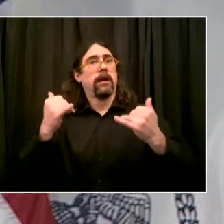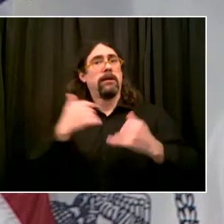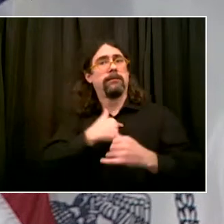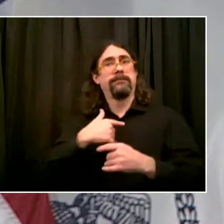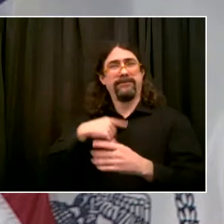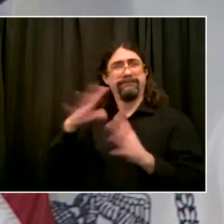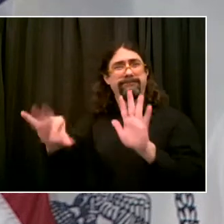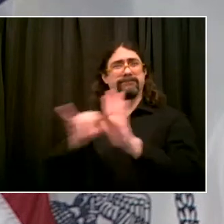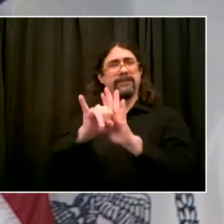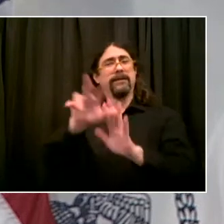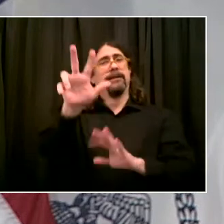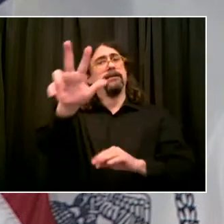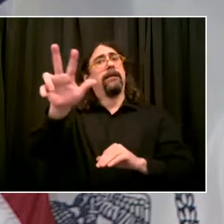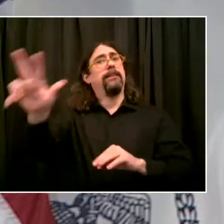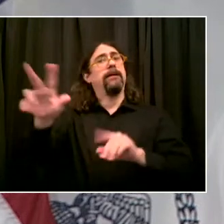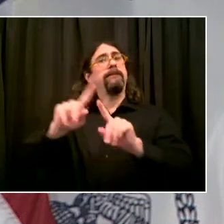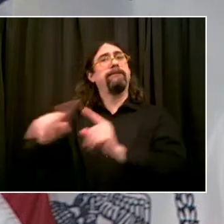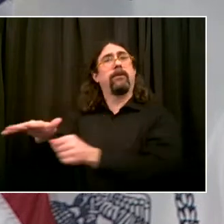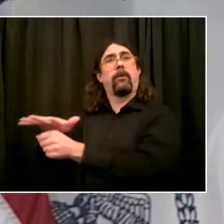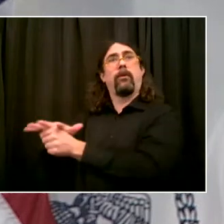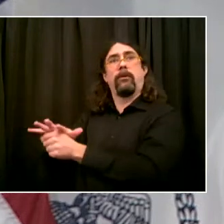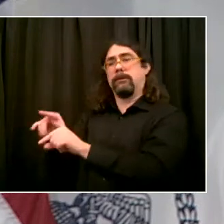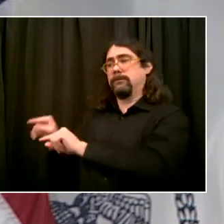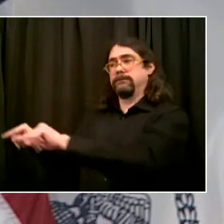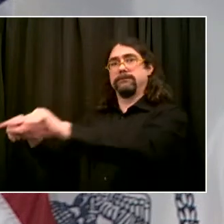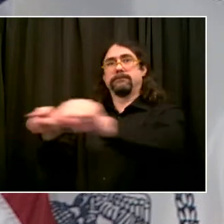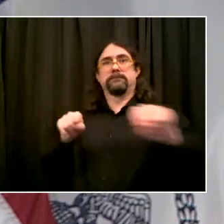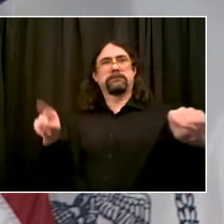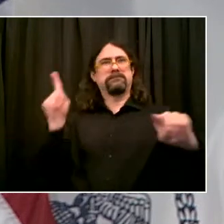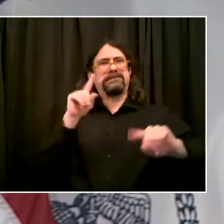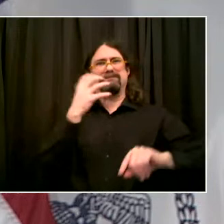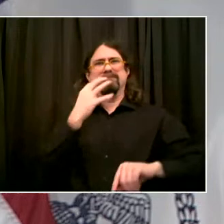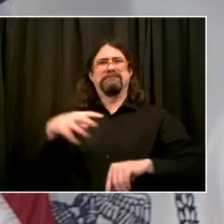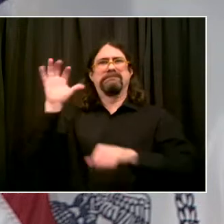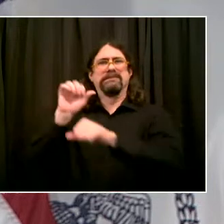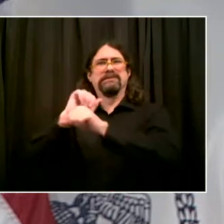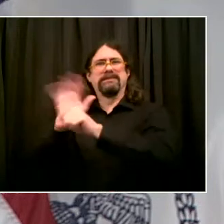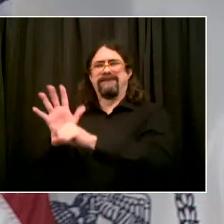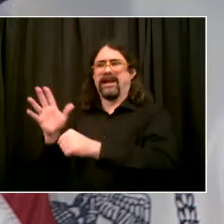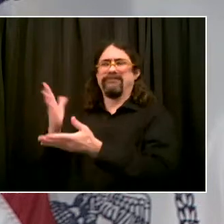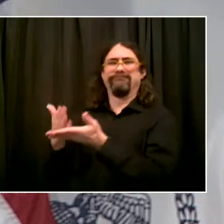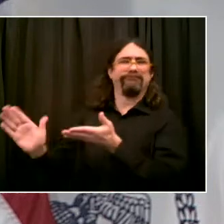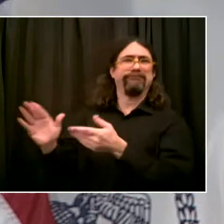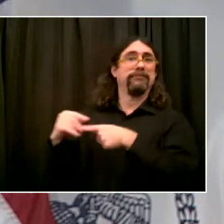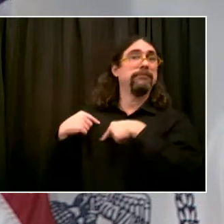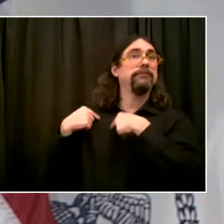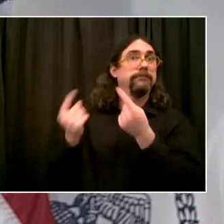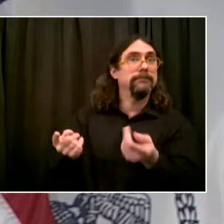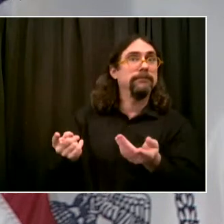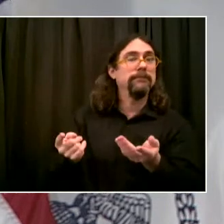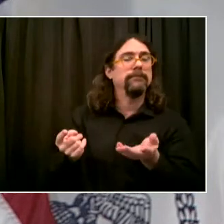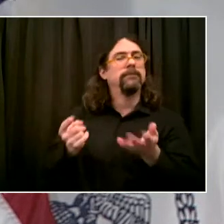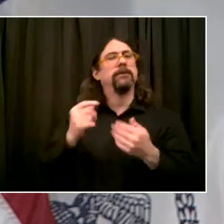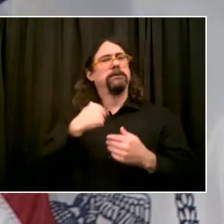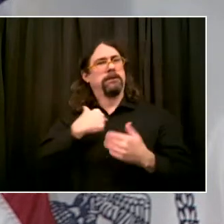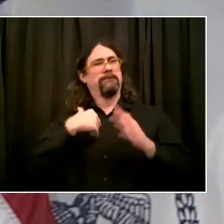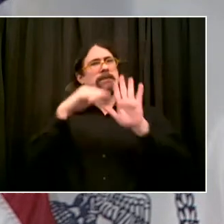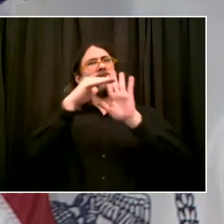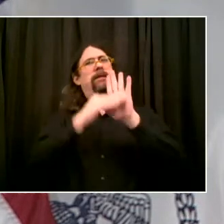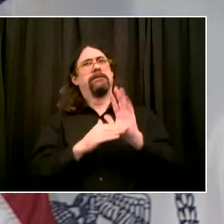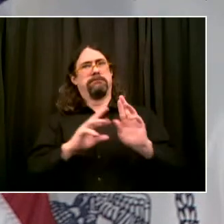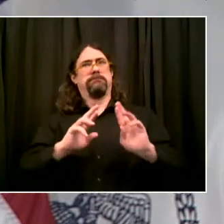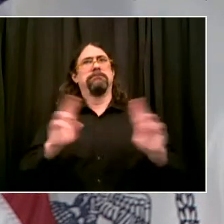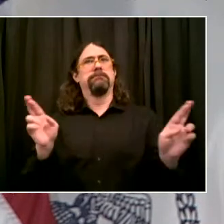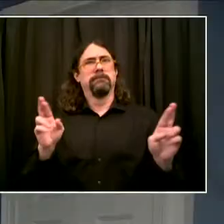the first Deputy Commissioner for the Department of Health and the Chief Equity Officer for the Department of Health, Dr. Torian